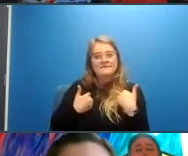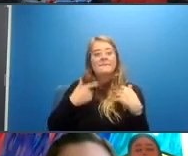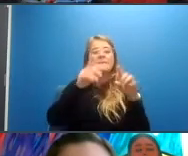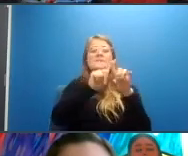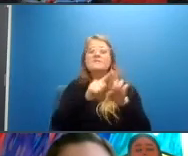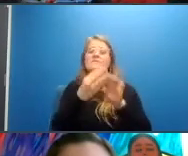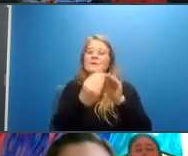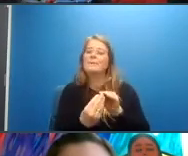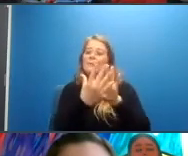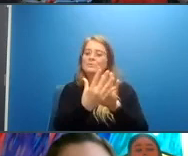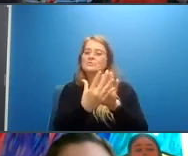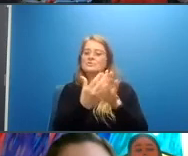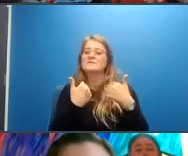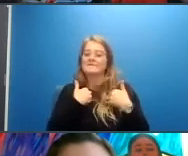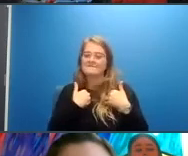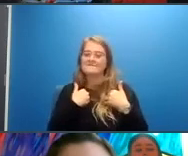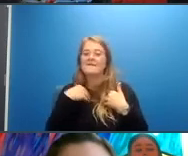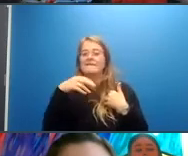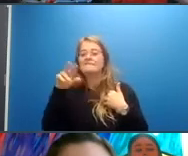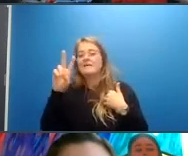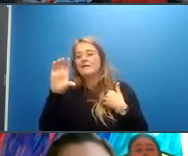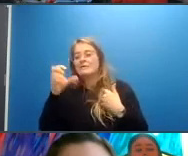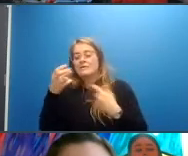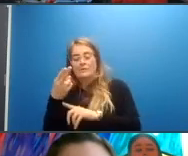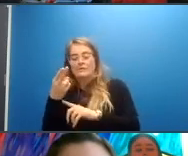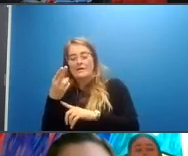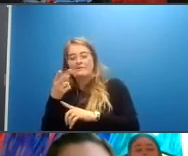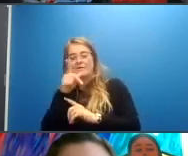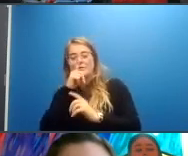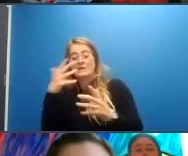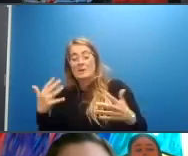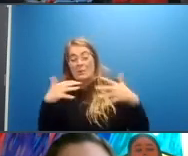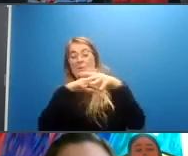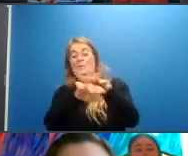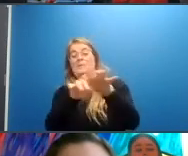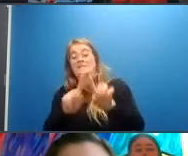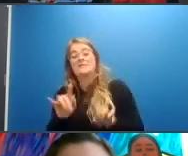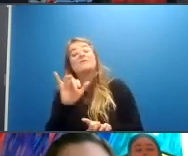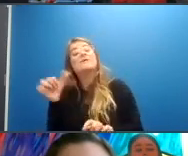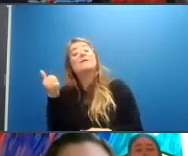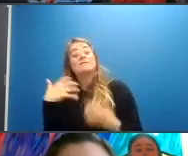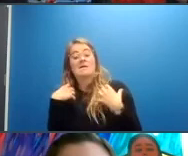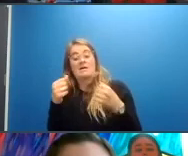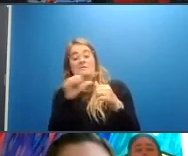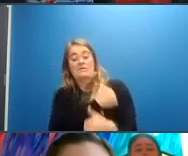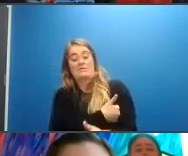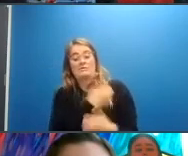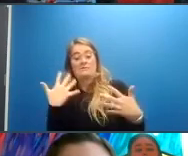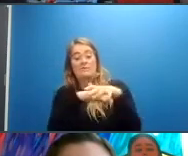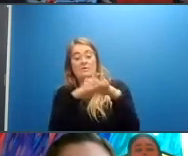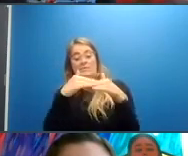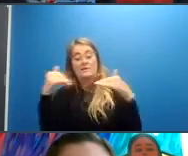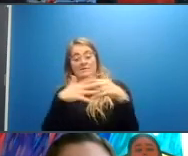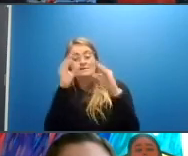approaches Vancouver Coastal Health is incorporating, and other health authorities. So yeah,